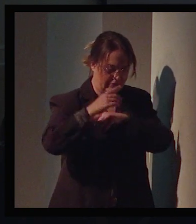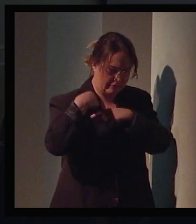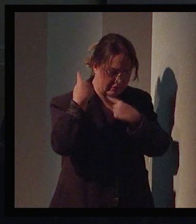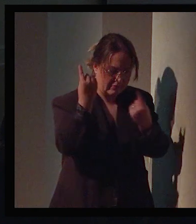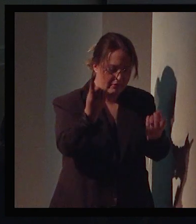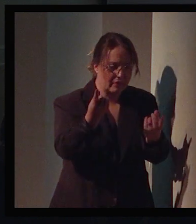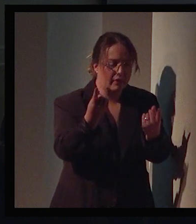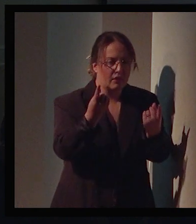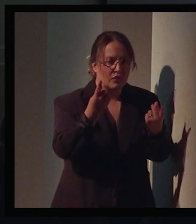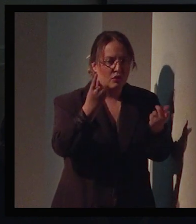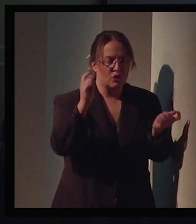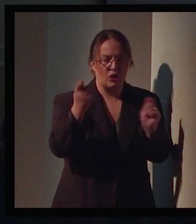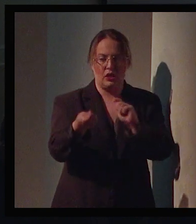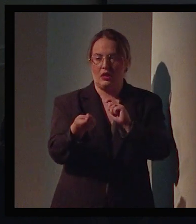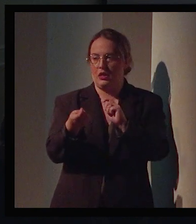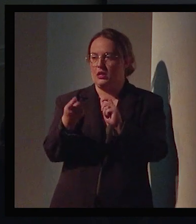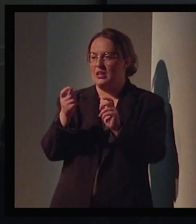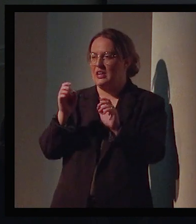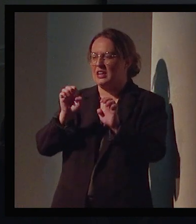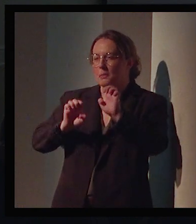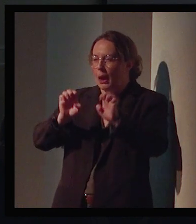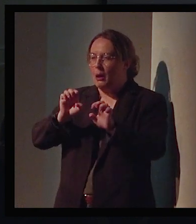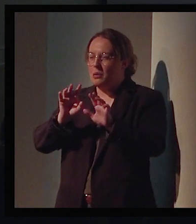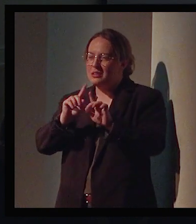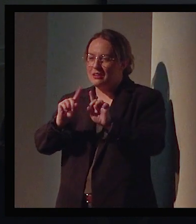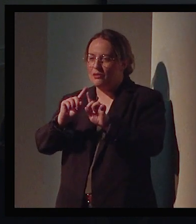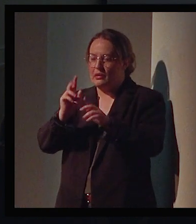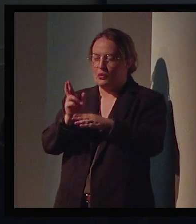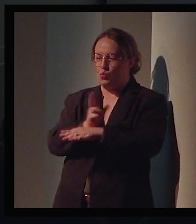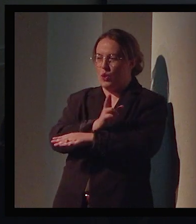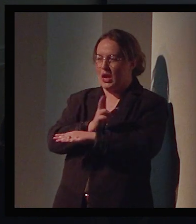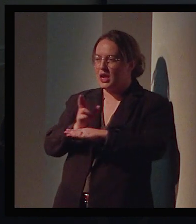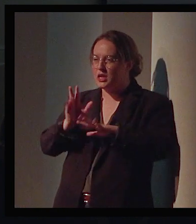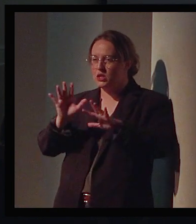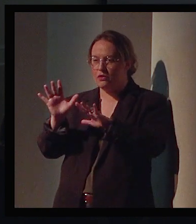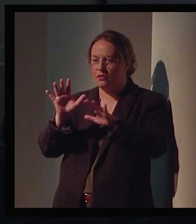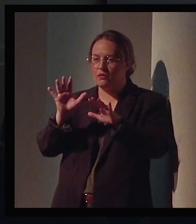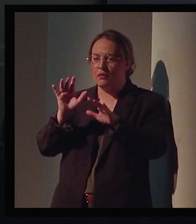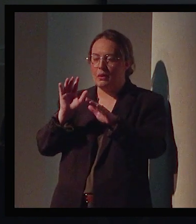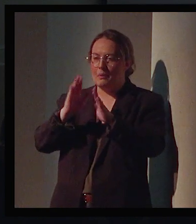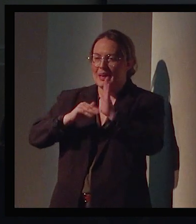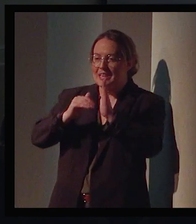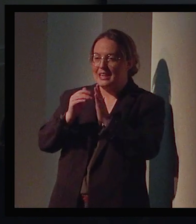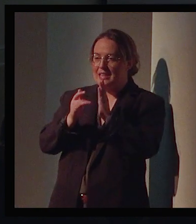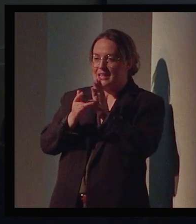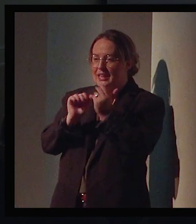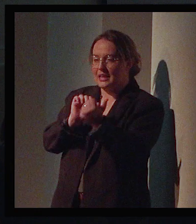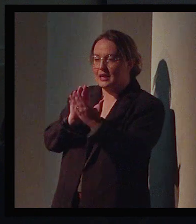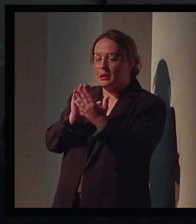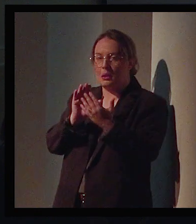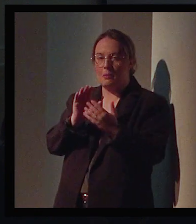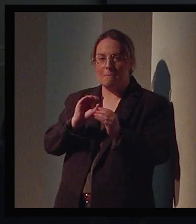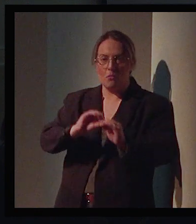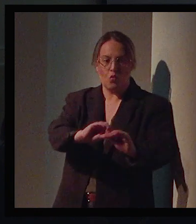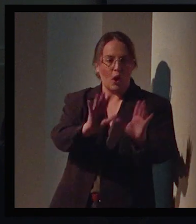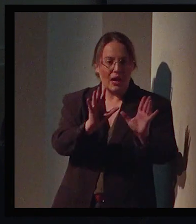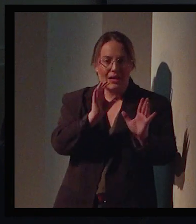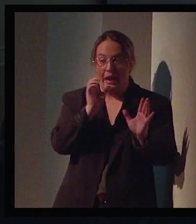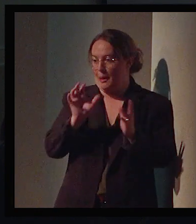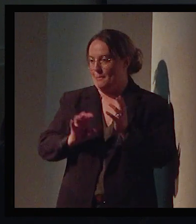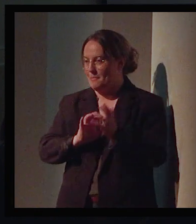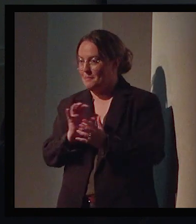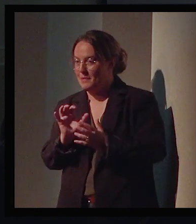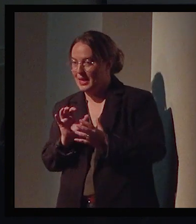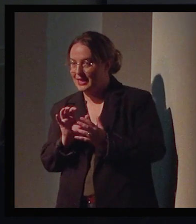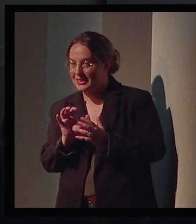a range of radical new painting techniques, especially the use of bright, unmixed color and